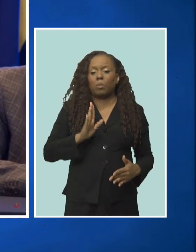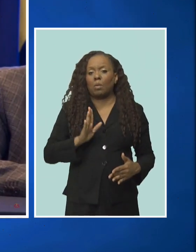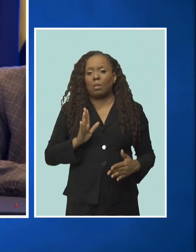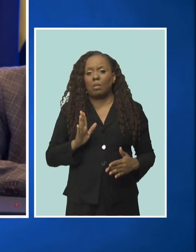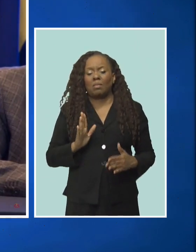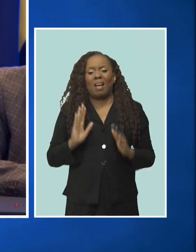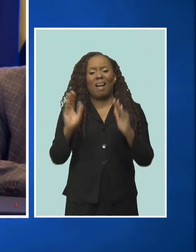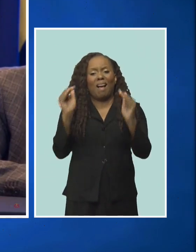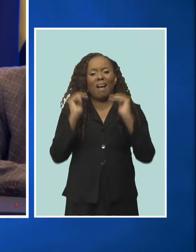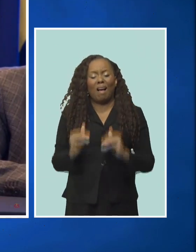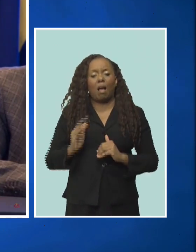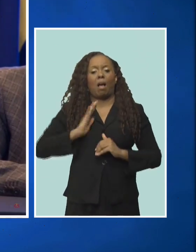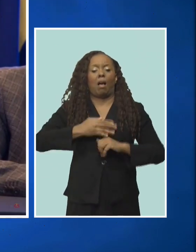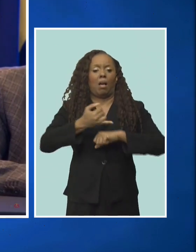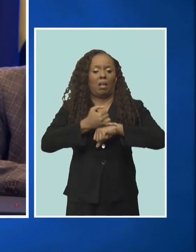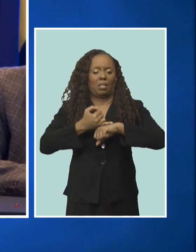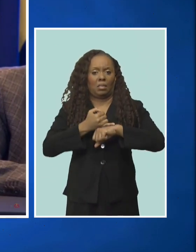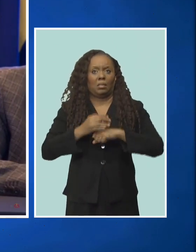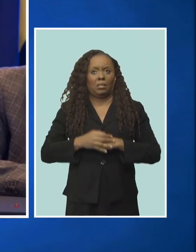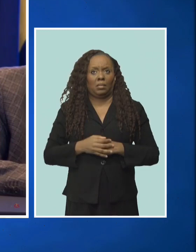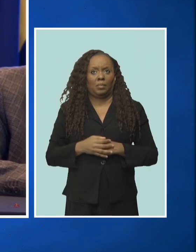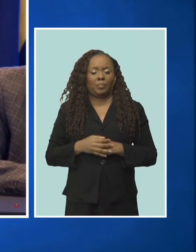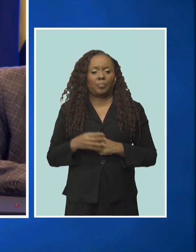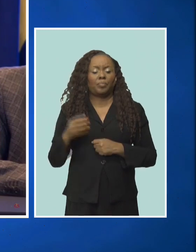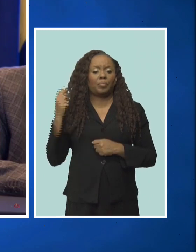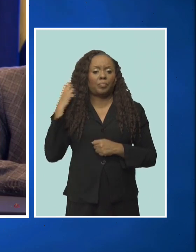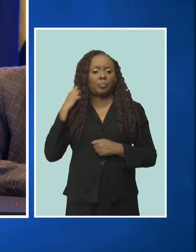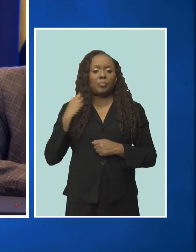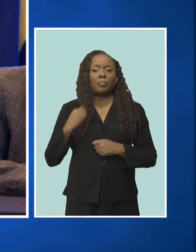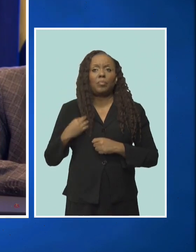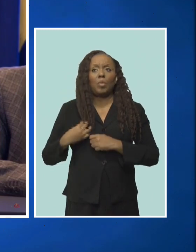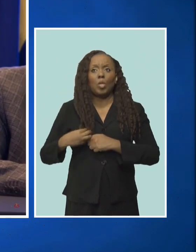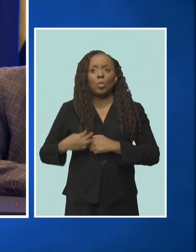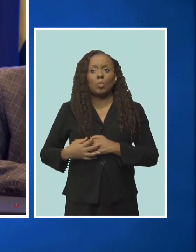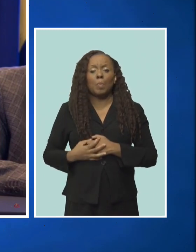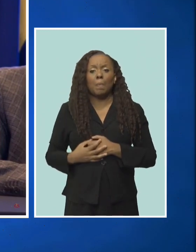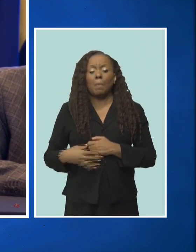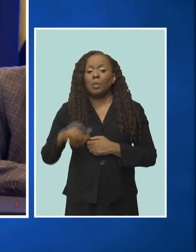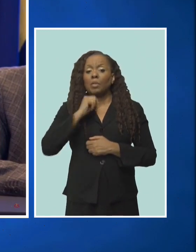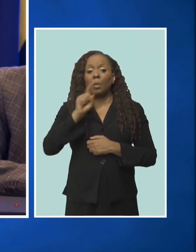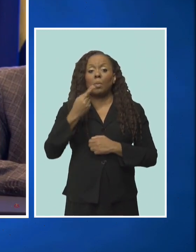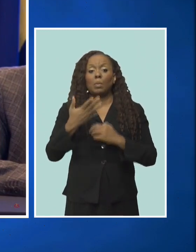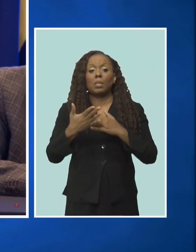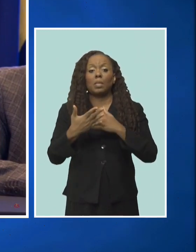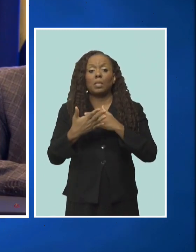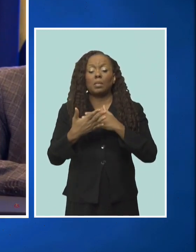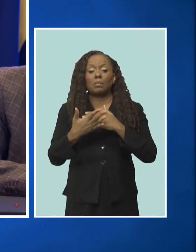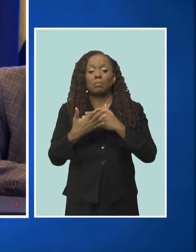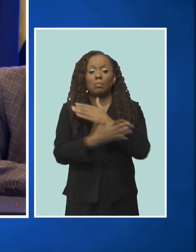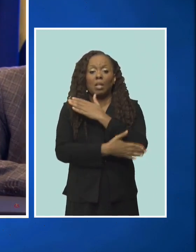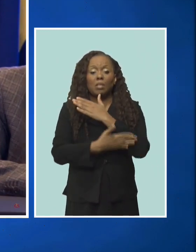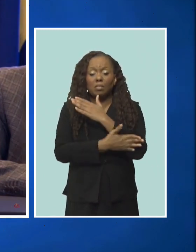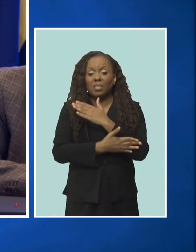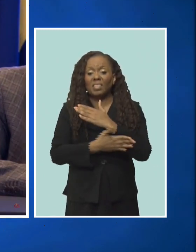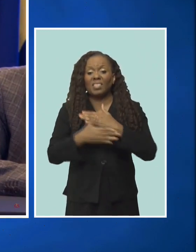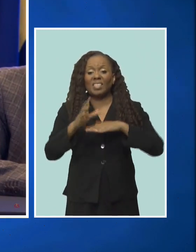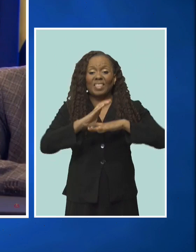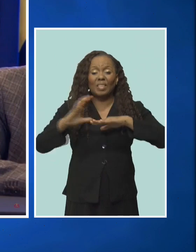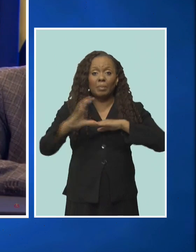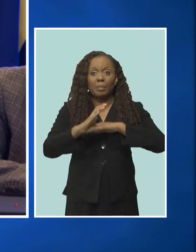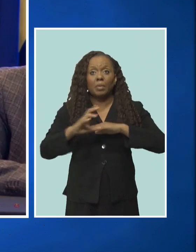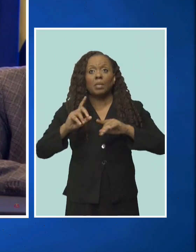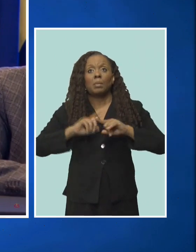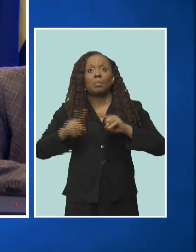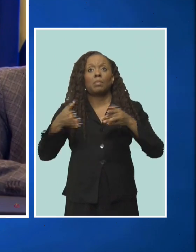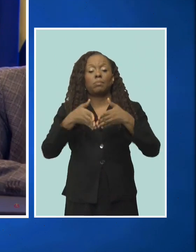are seeing happening not just in the region in CARICOM, but in the wider Central